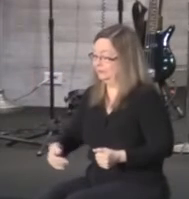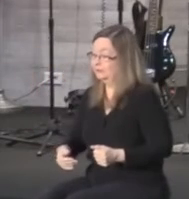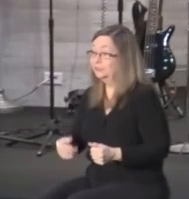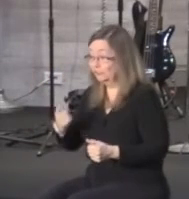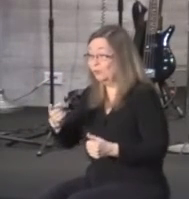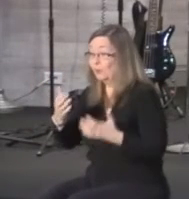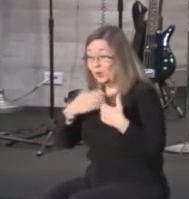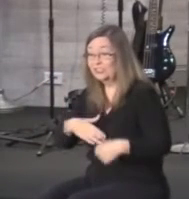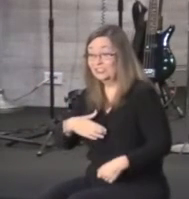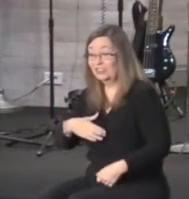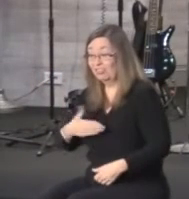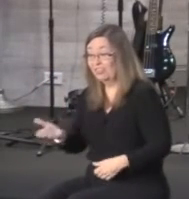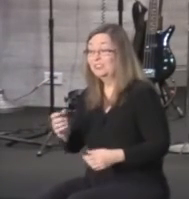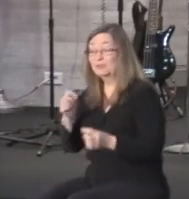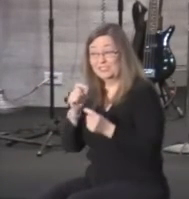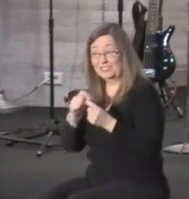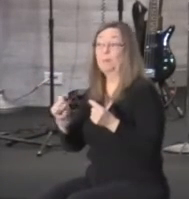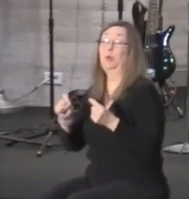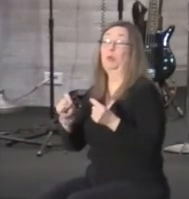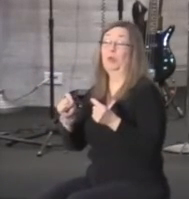Don't you wish things were simple?